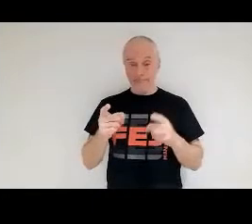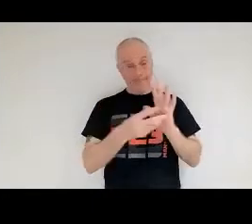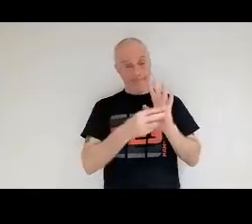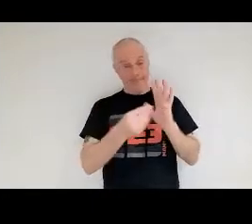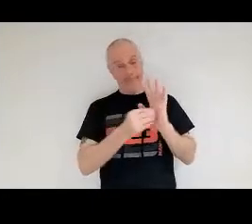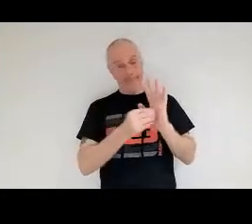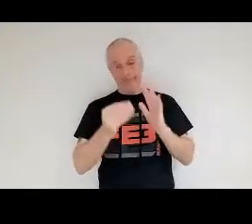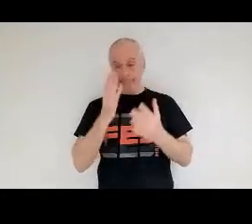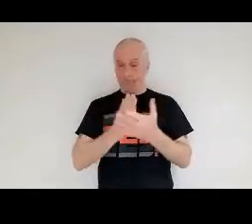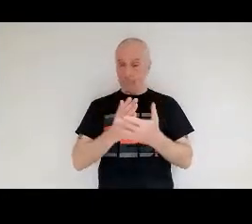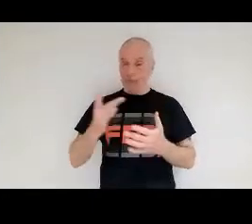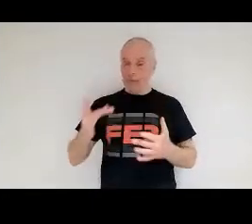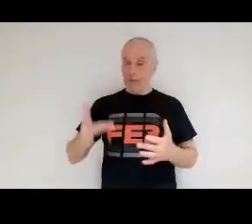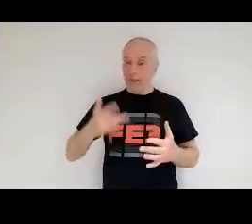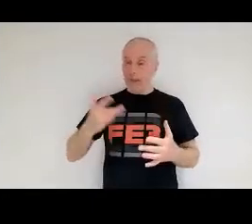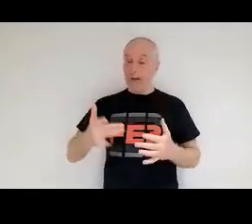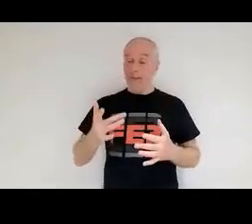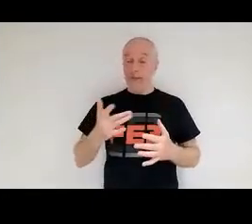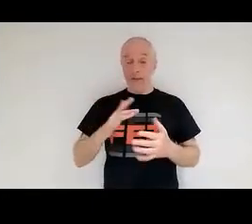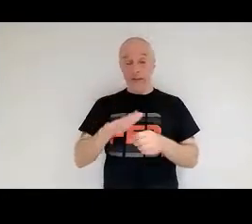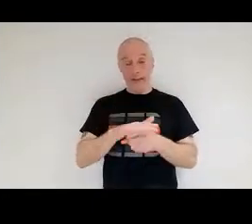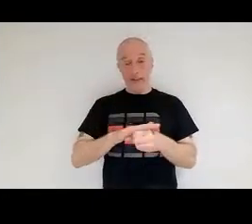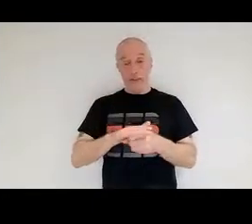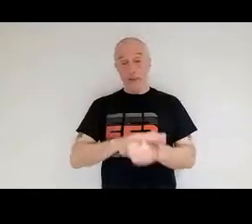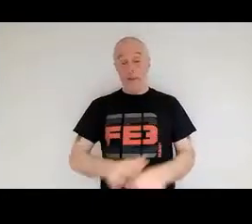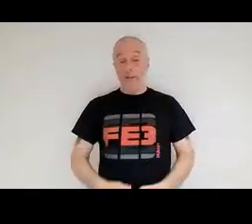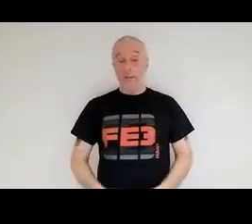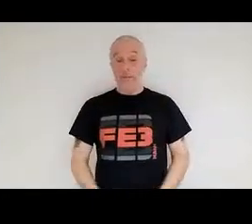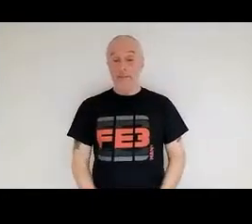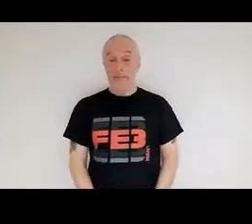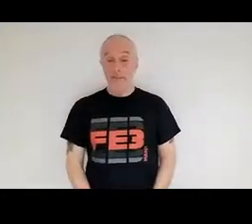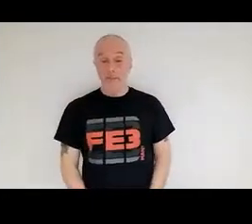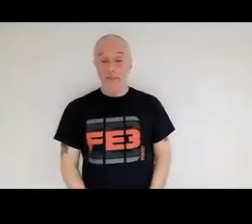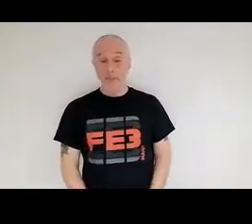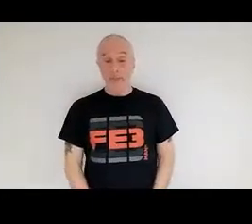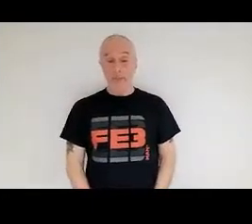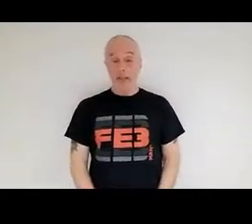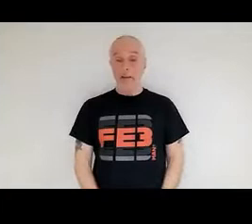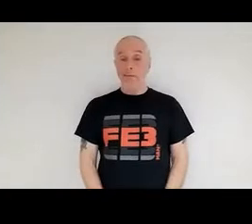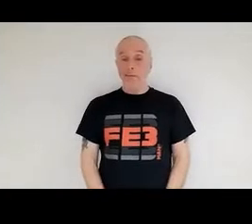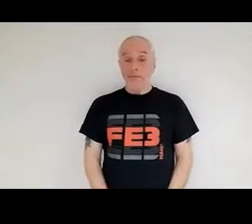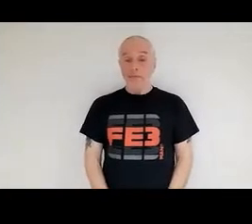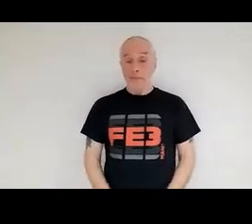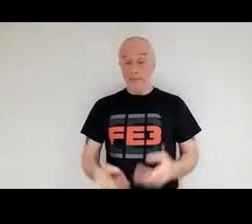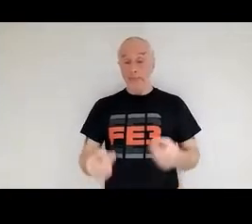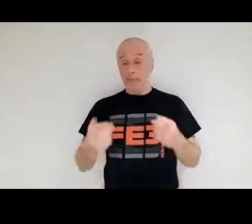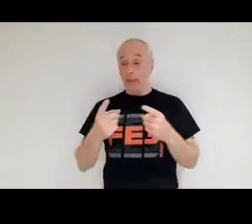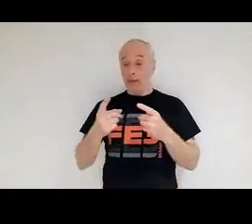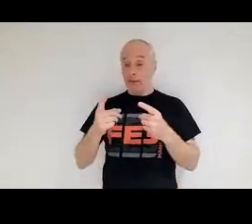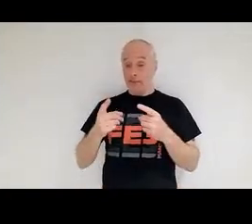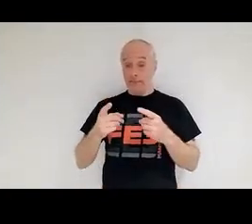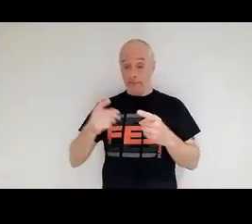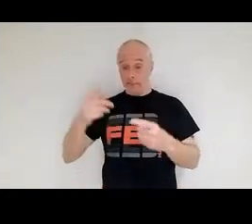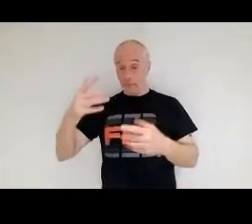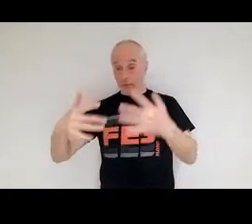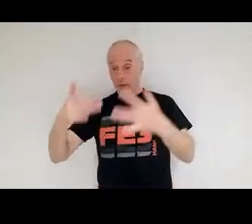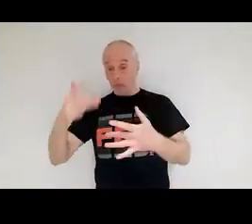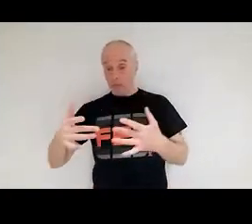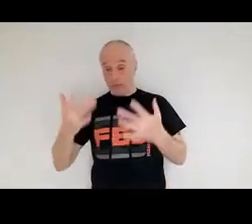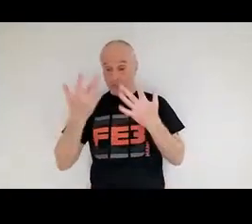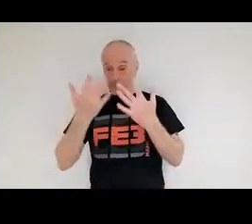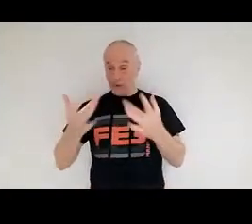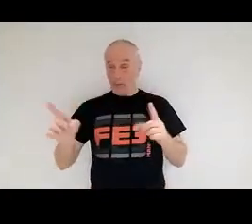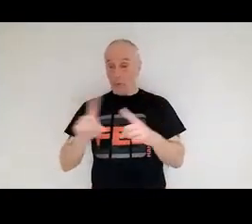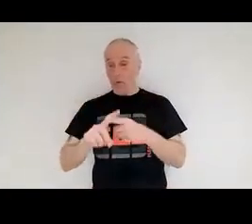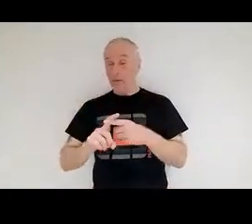What we found is that you see an increase in the overpressure as a consequence of introducing a blend, which is not a surprise